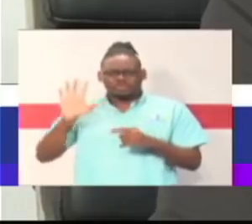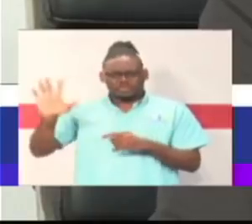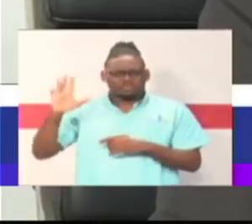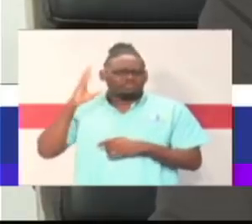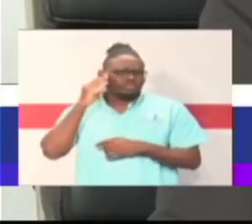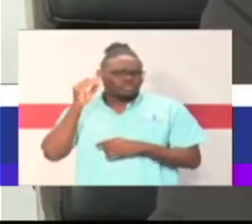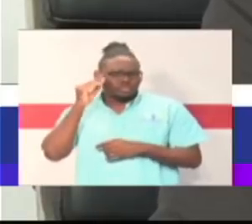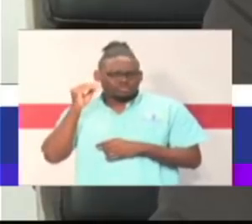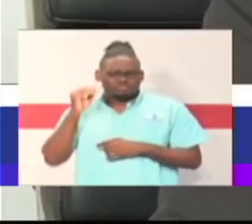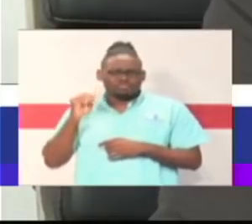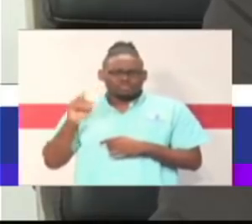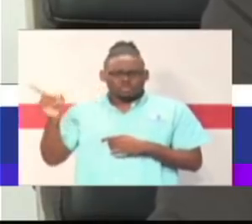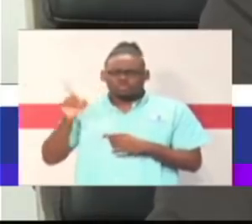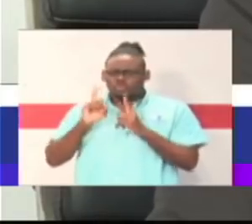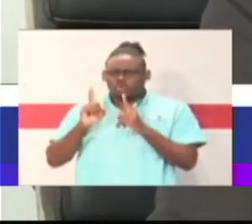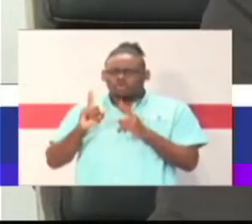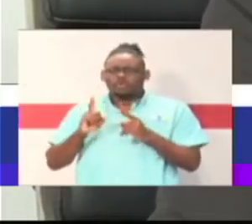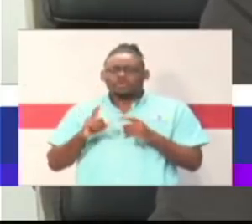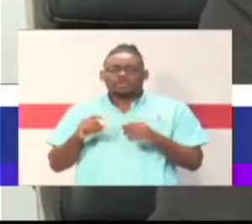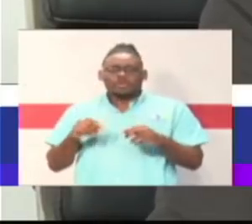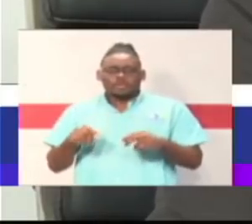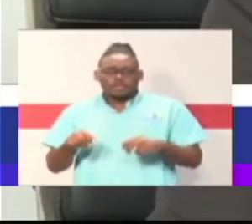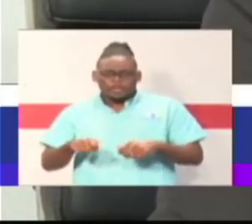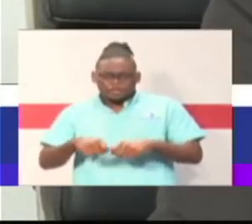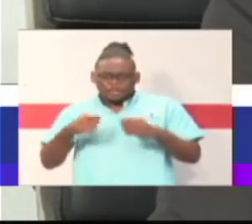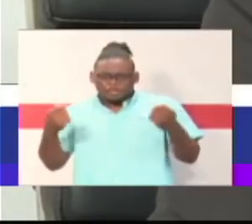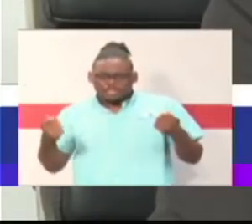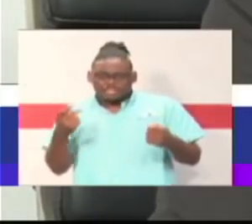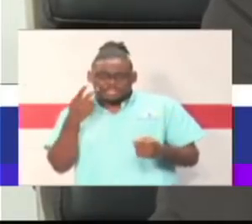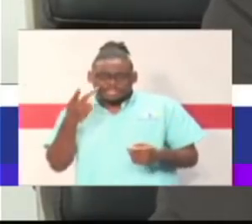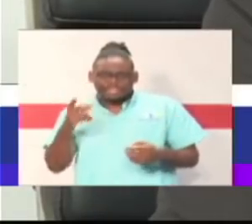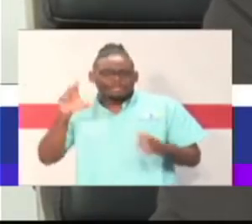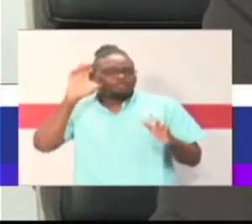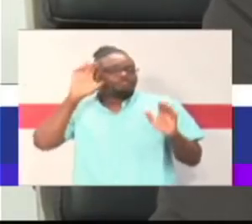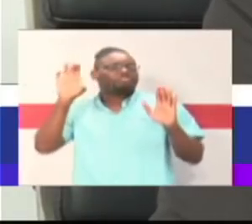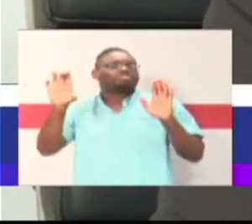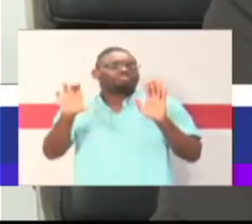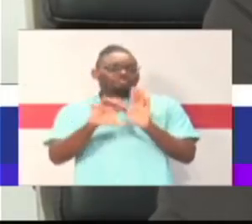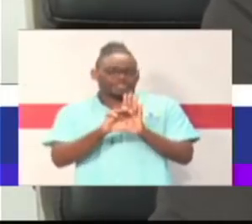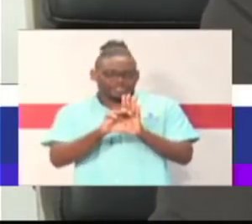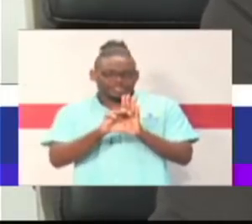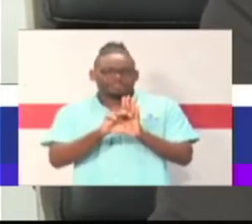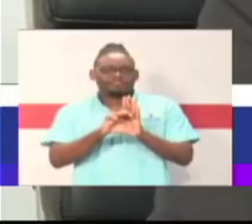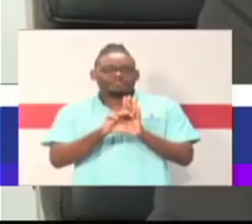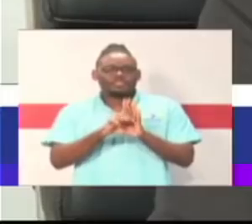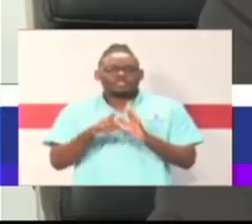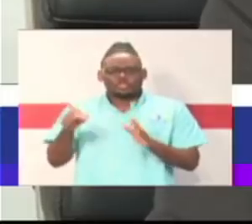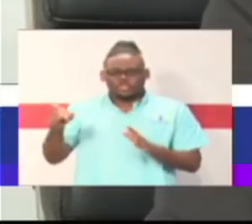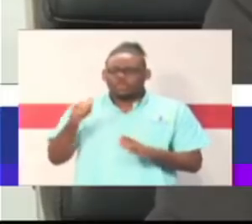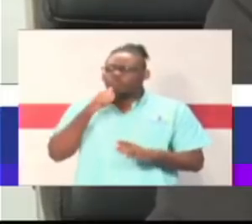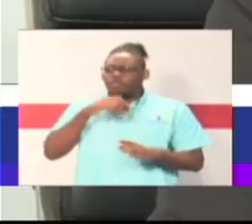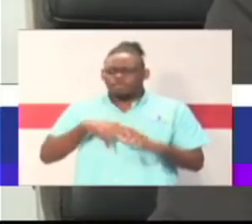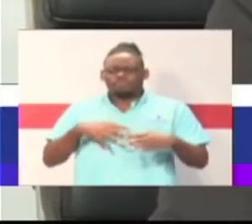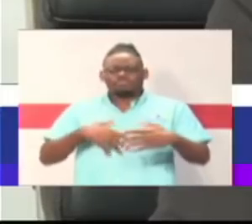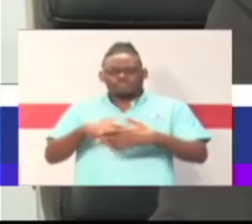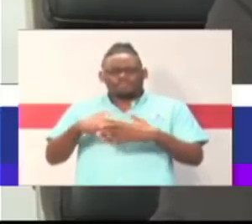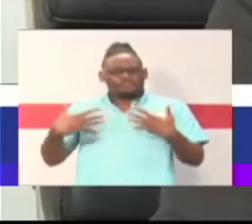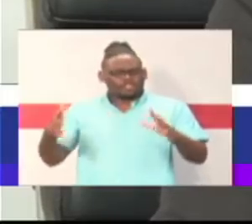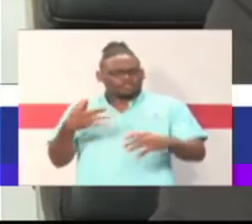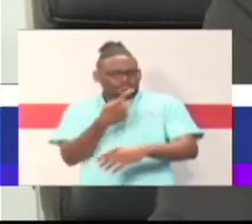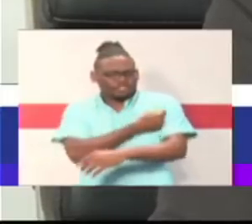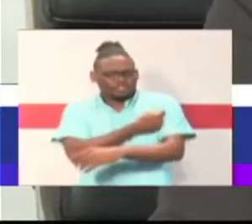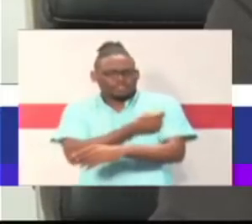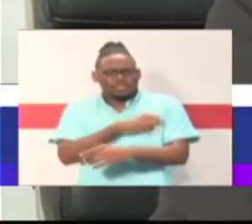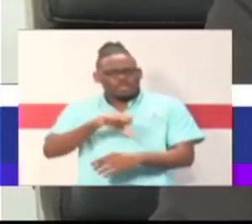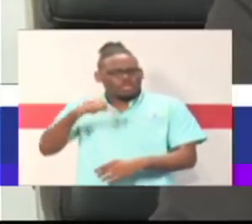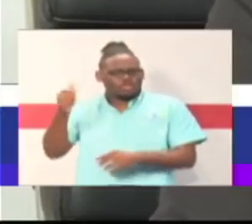of the daily newspapers. We should be hearing more from her and her experience. And the next speaker as well will be sharing